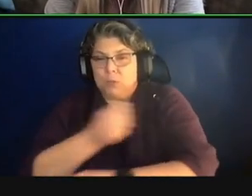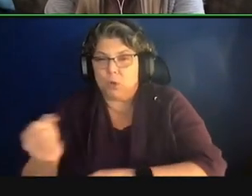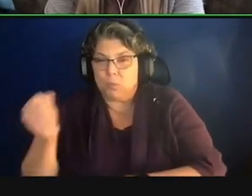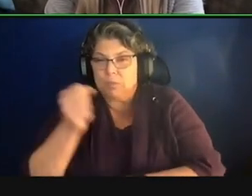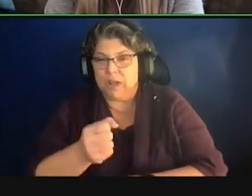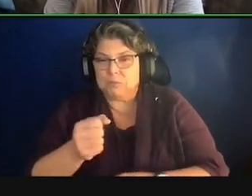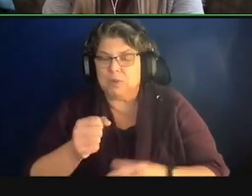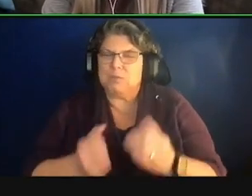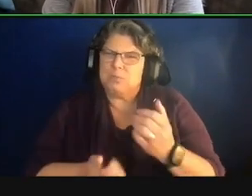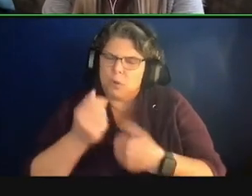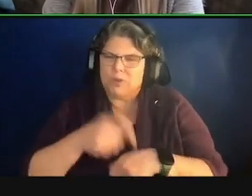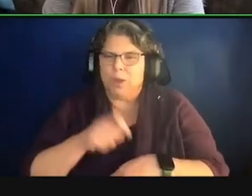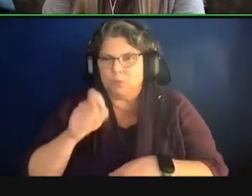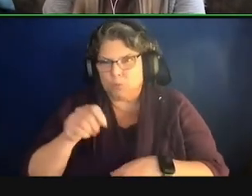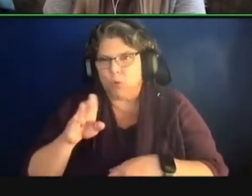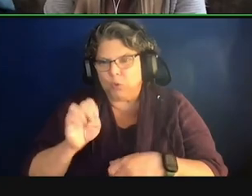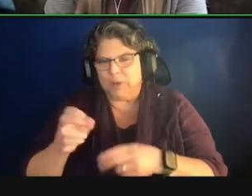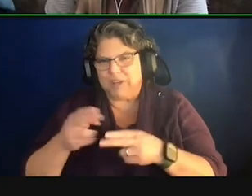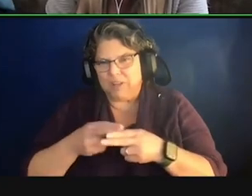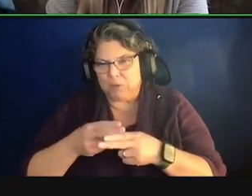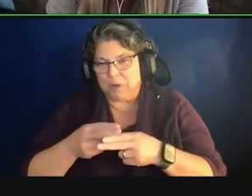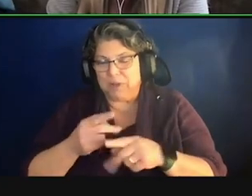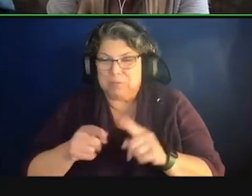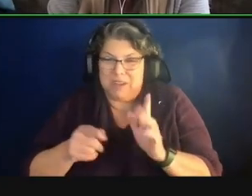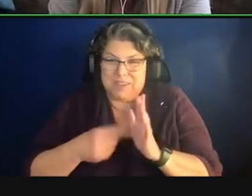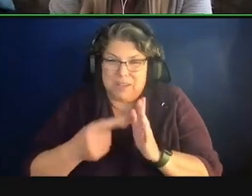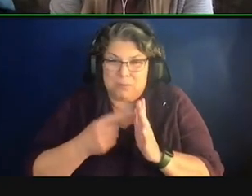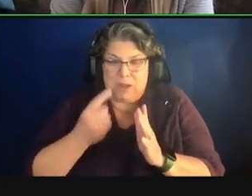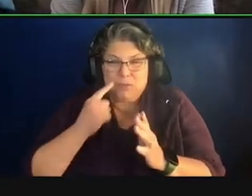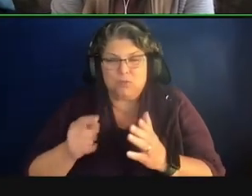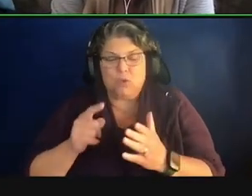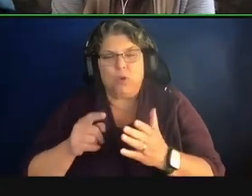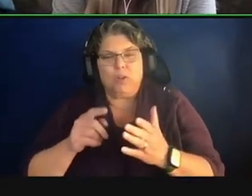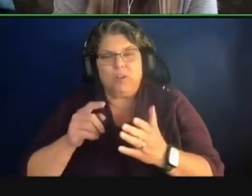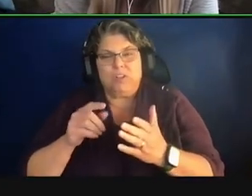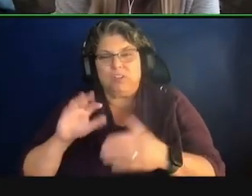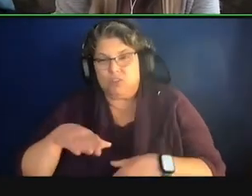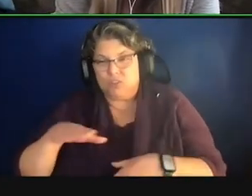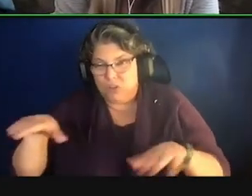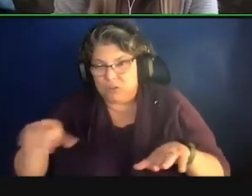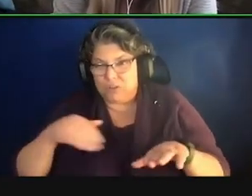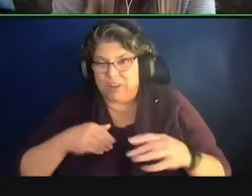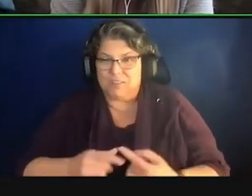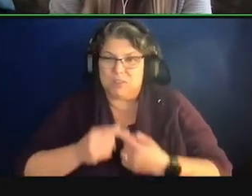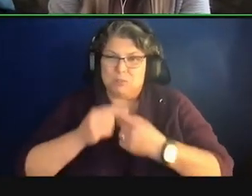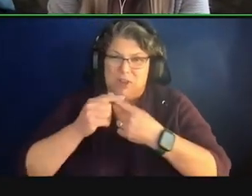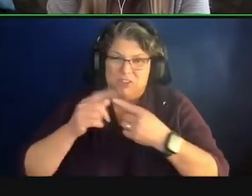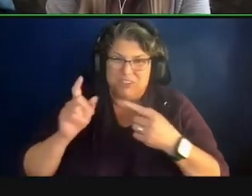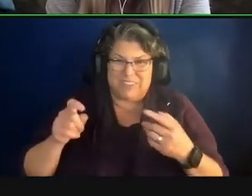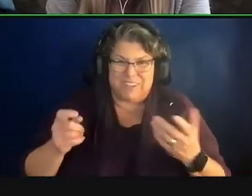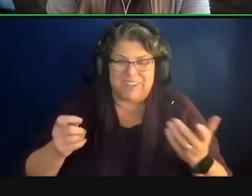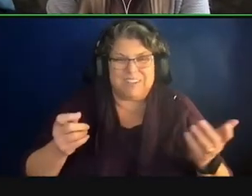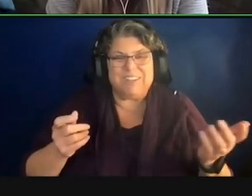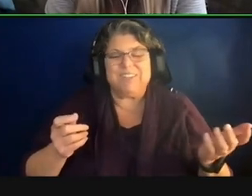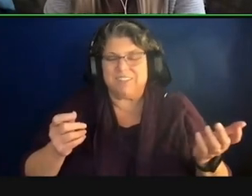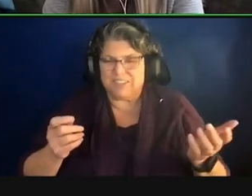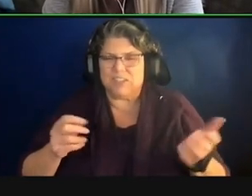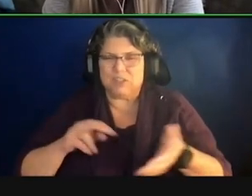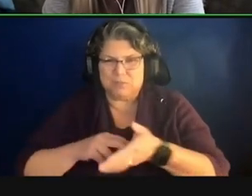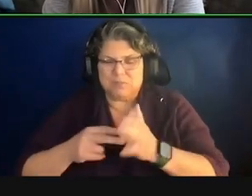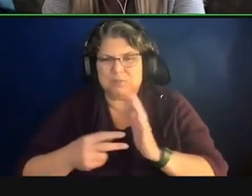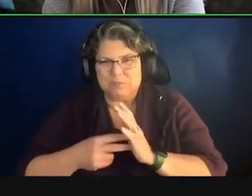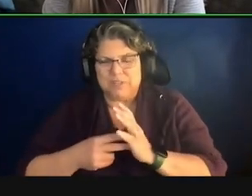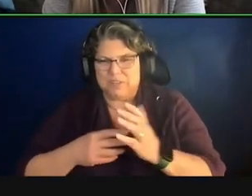but sometimes for medically fragile or medically complex children, that is a less restrictive placement.